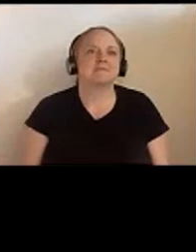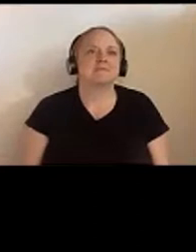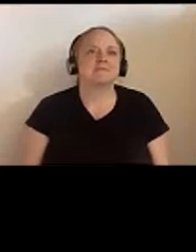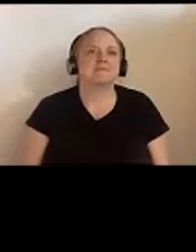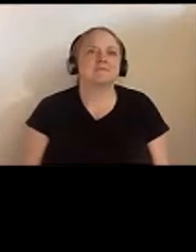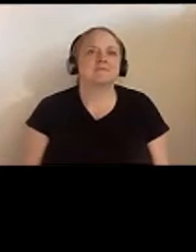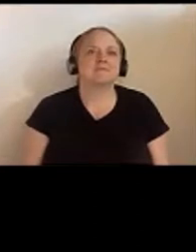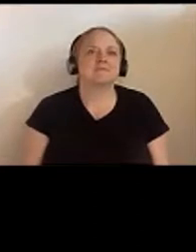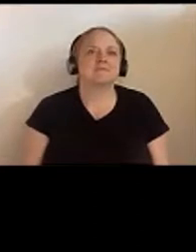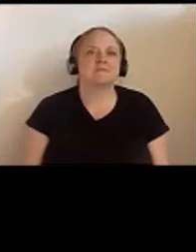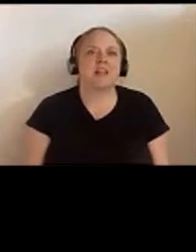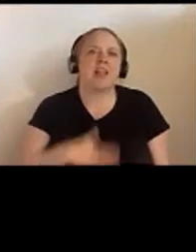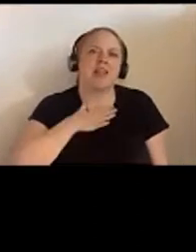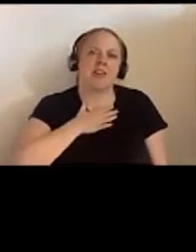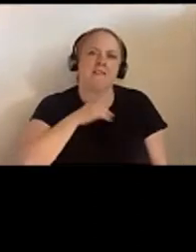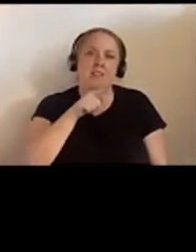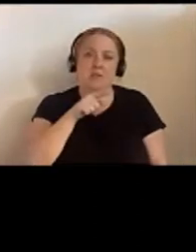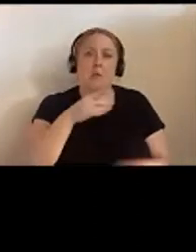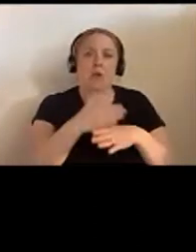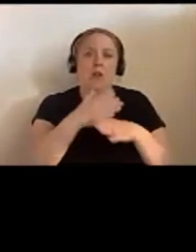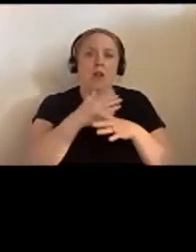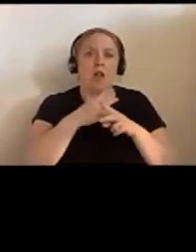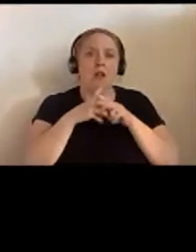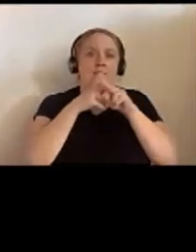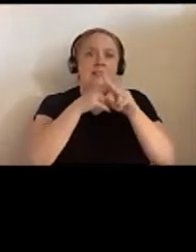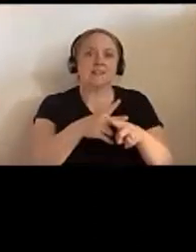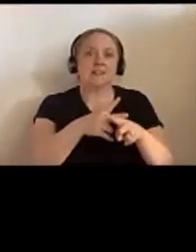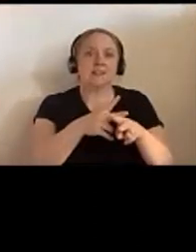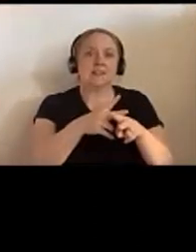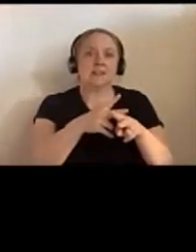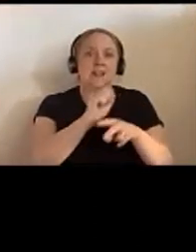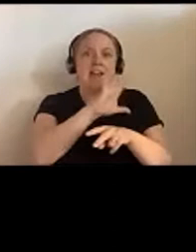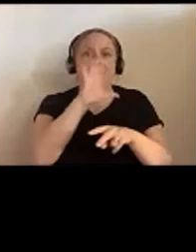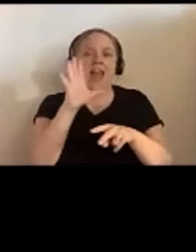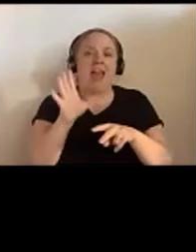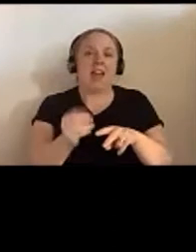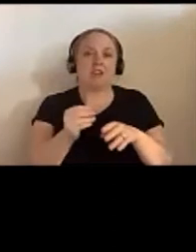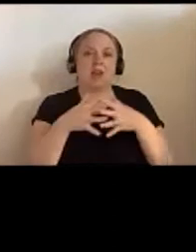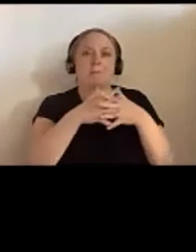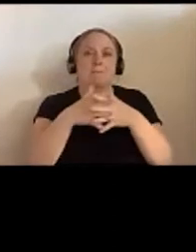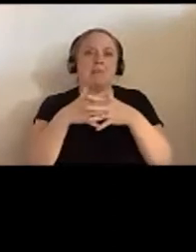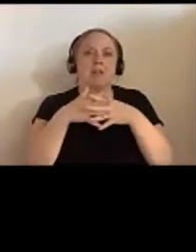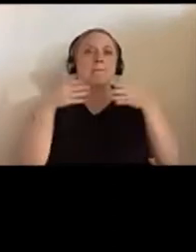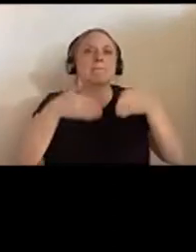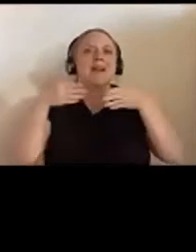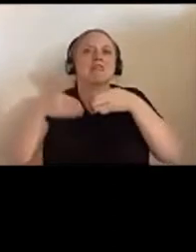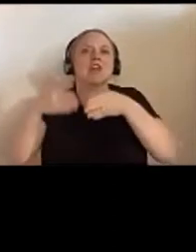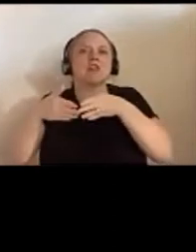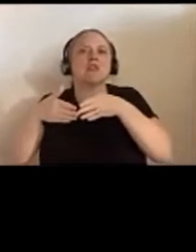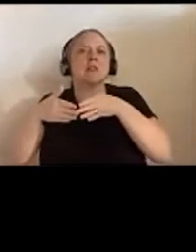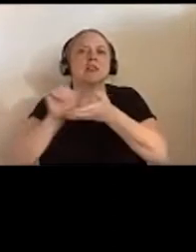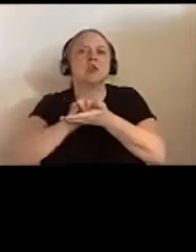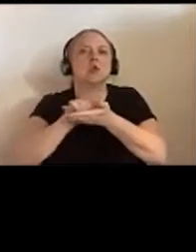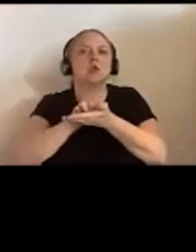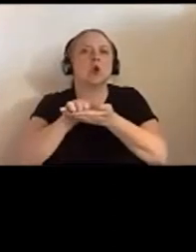Yeah, I love this work. I visited the African American Burial Ground in New York and, you